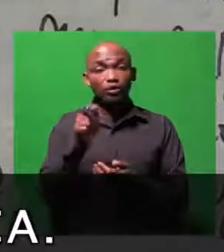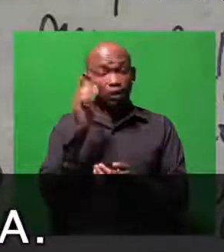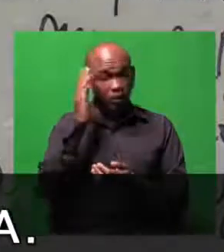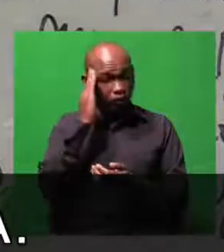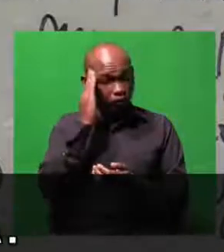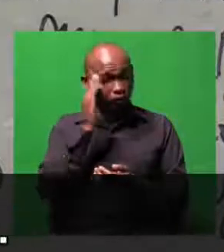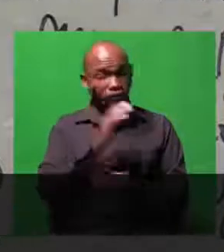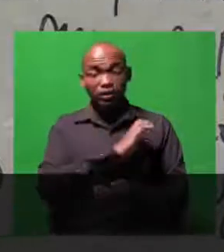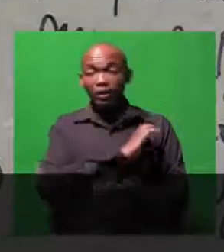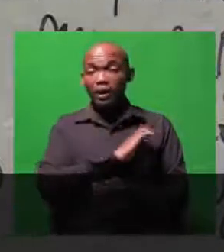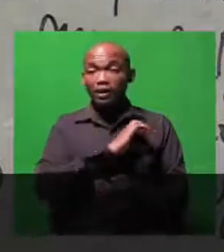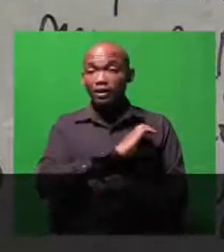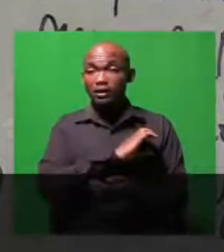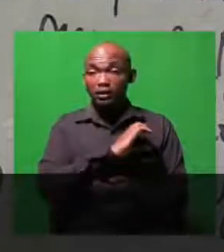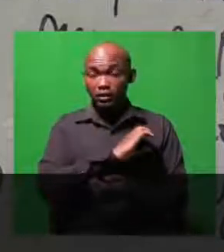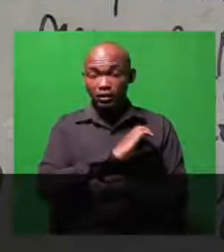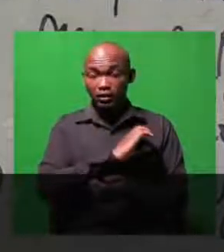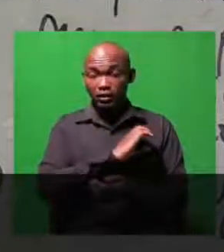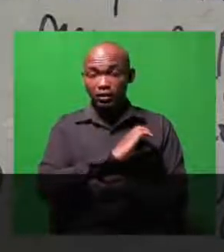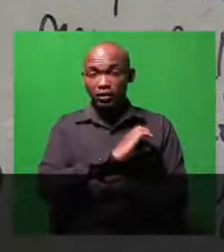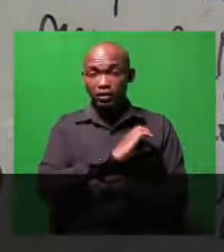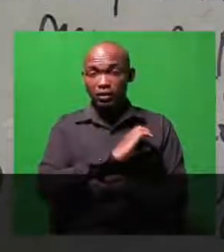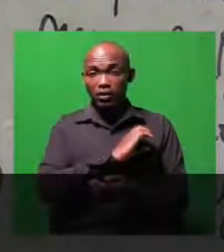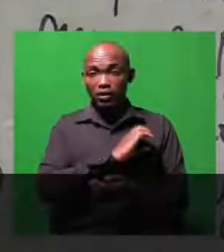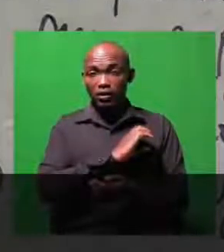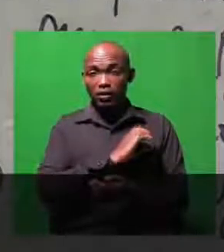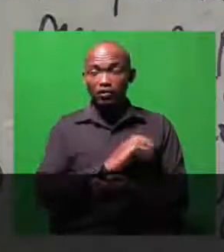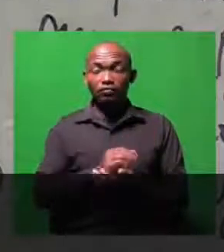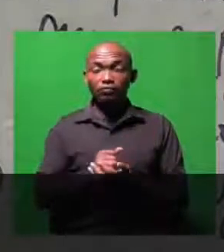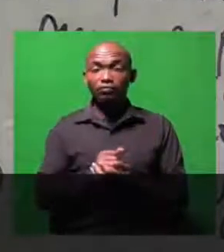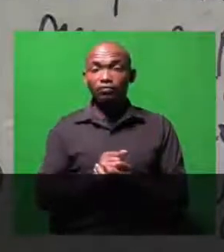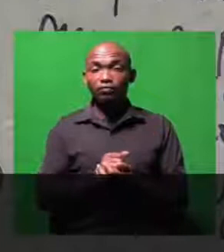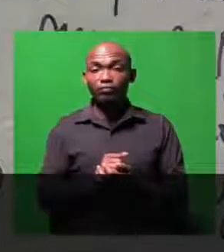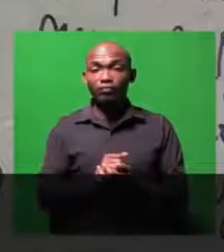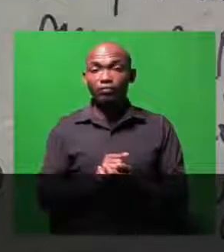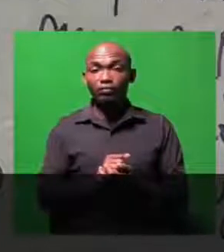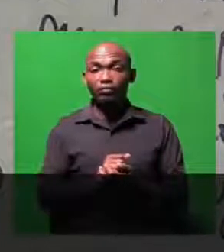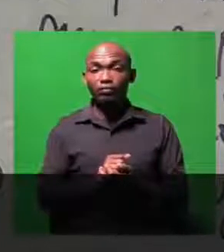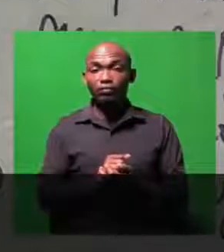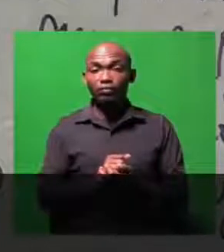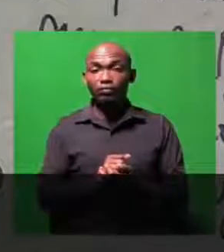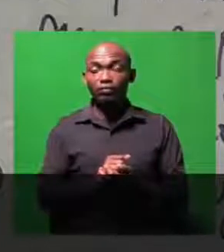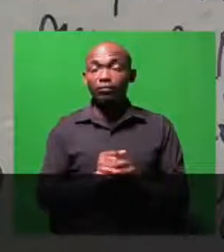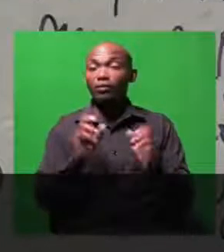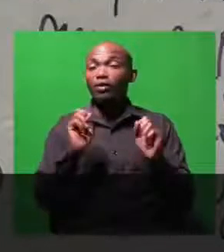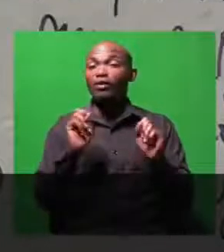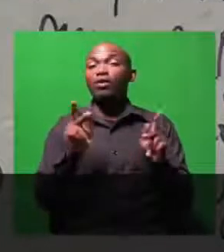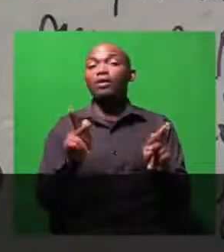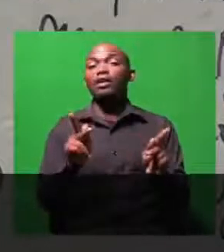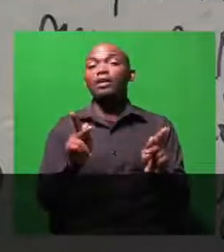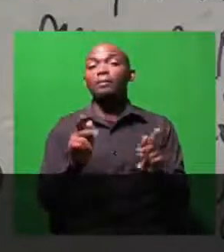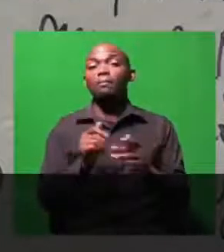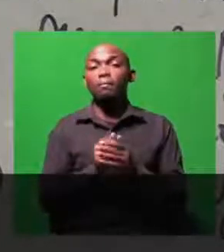Have you understood the characteristics of primitive communalism?